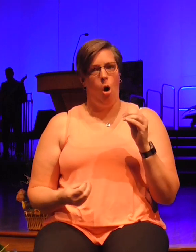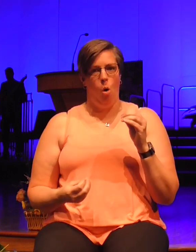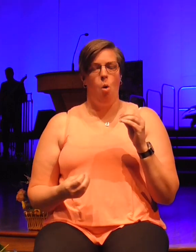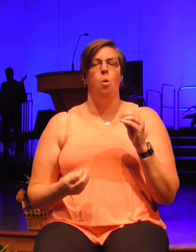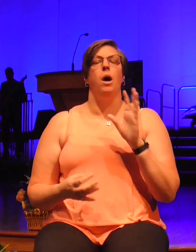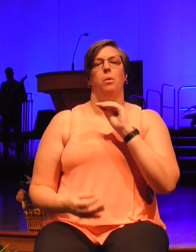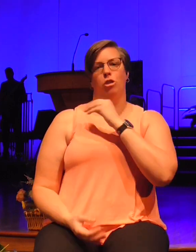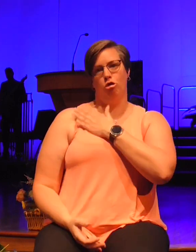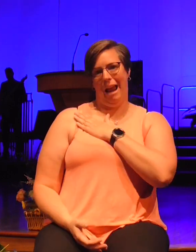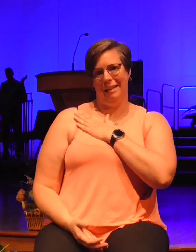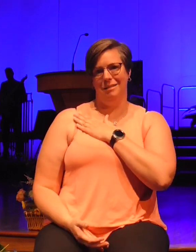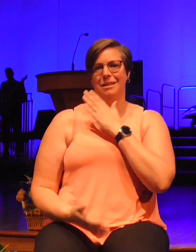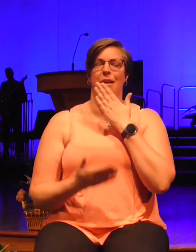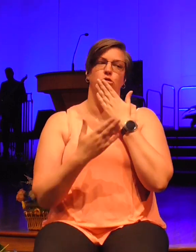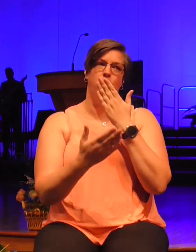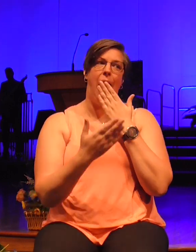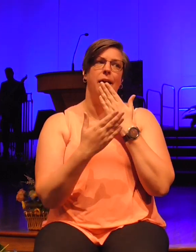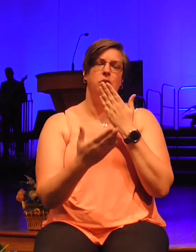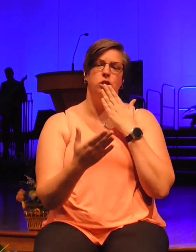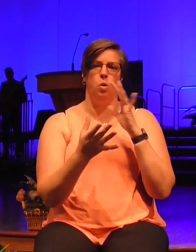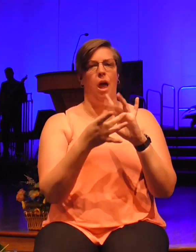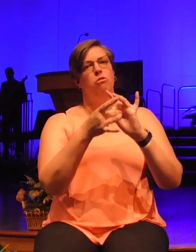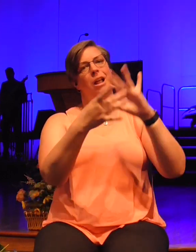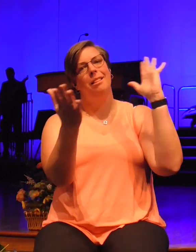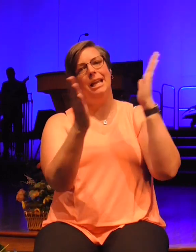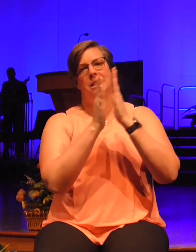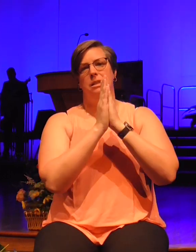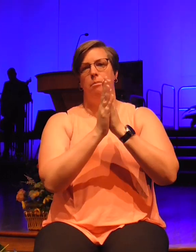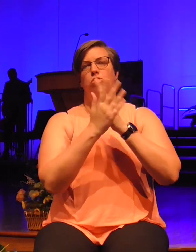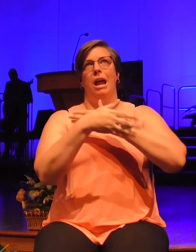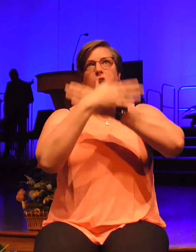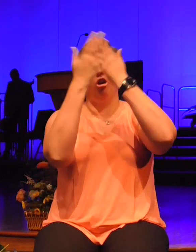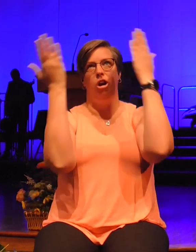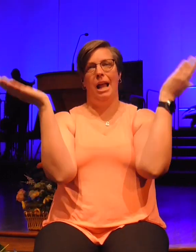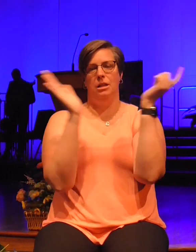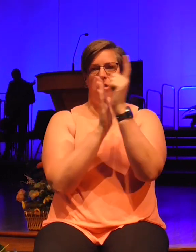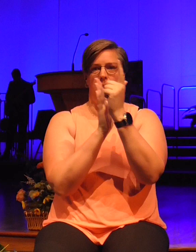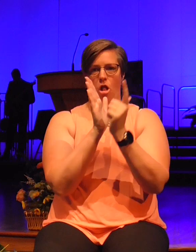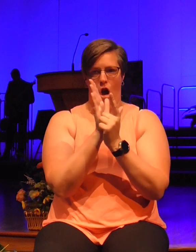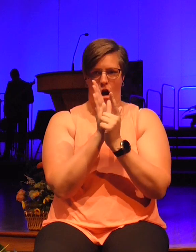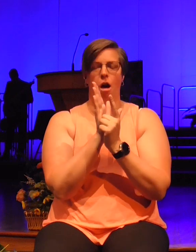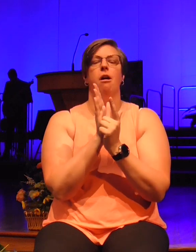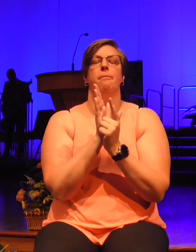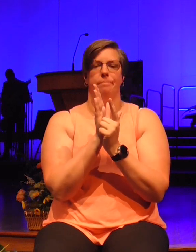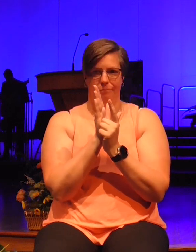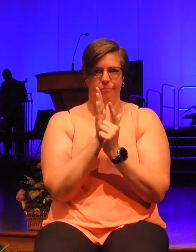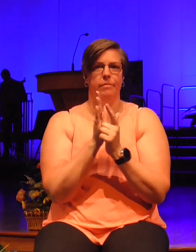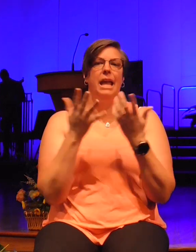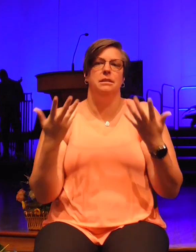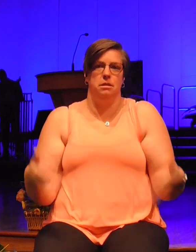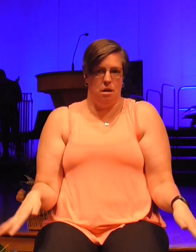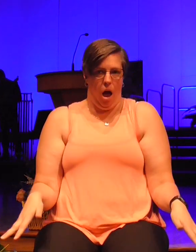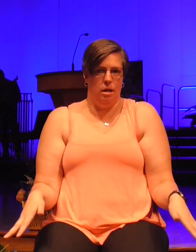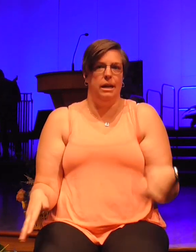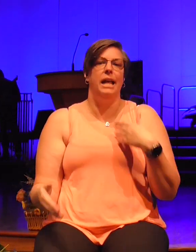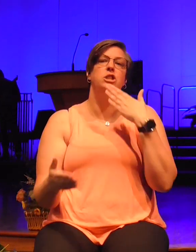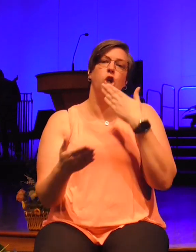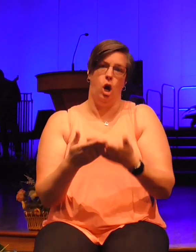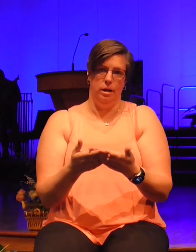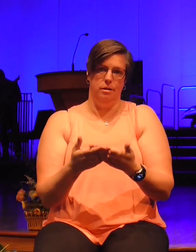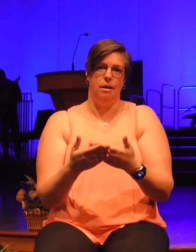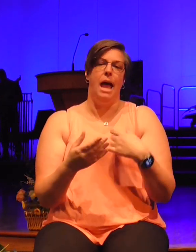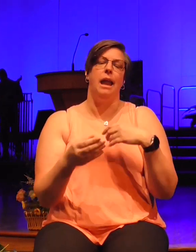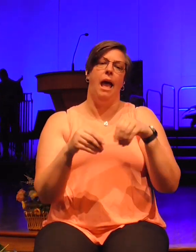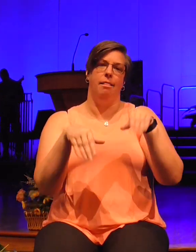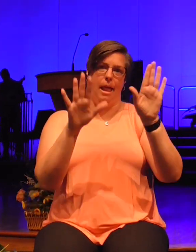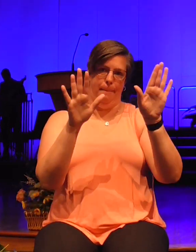and gratitude, I simply release this prayer into the action of that law that makes it so. It is done, it is good, I let